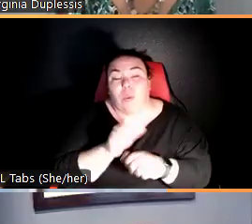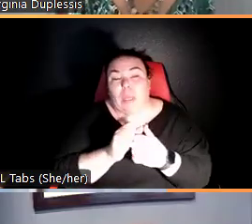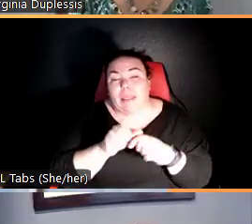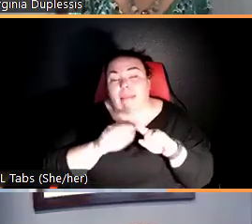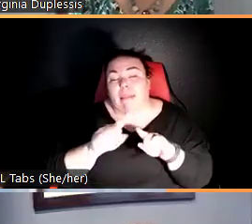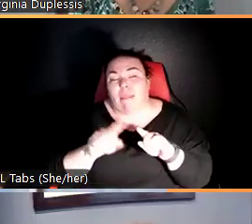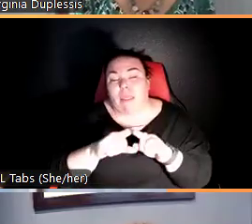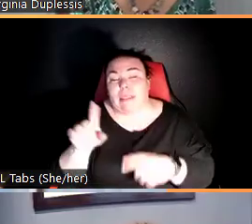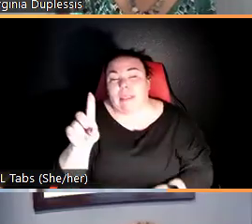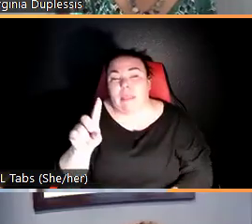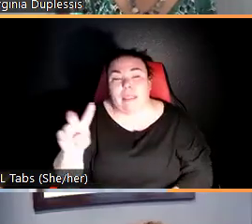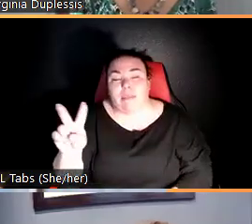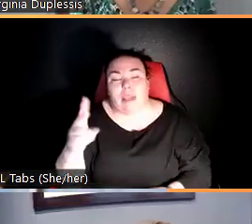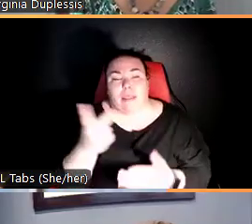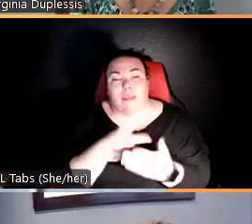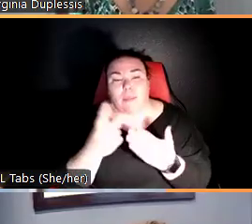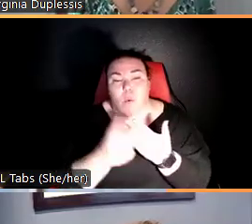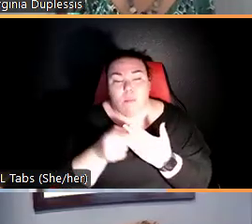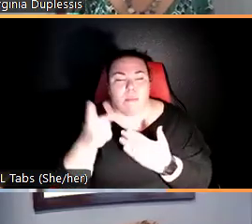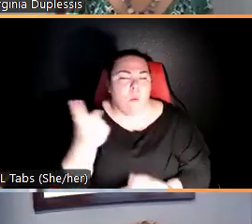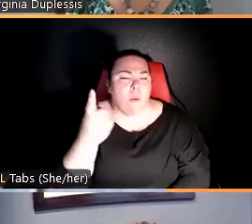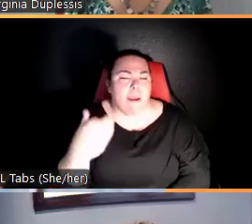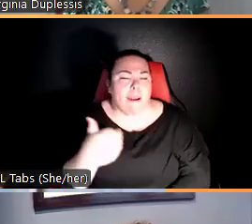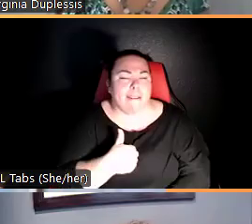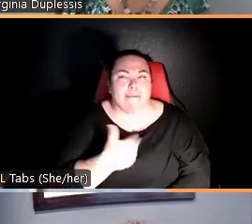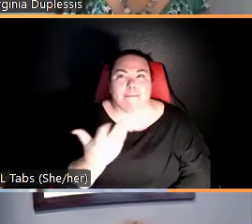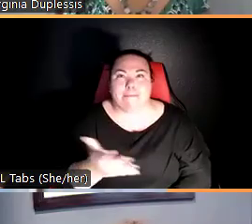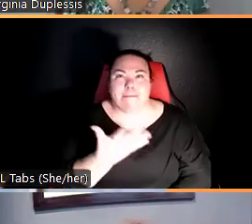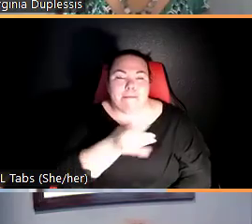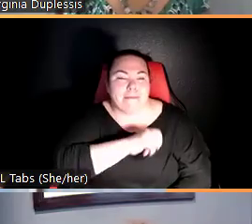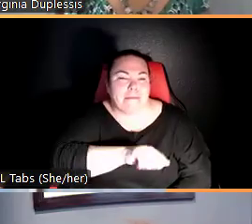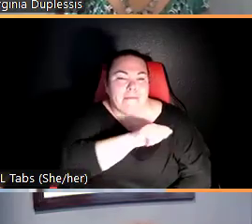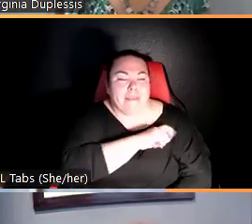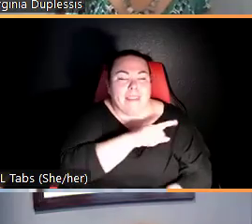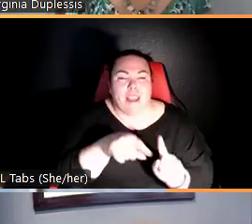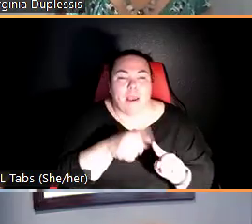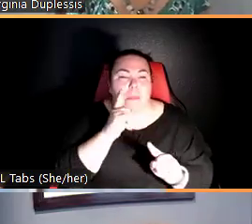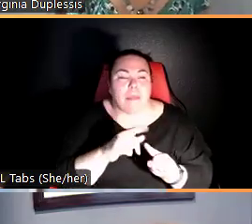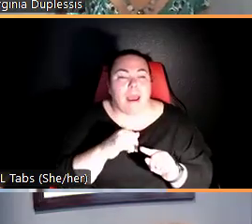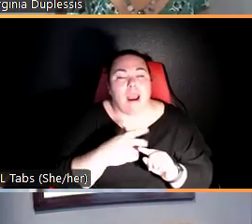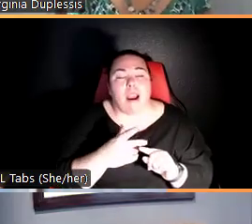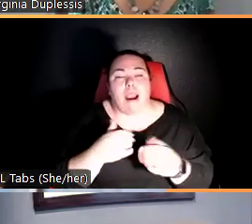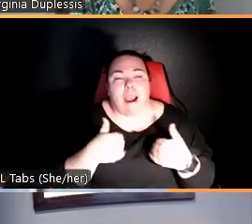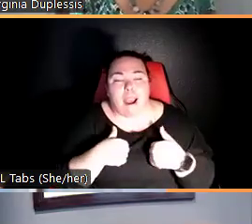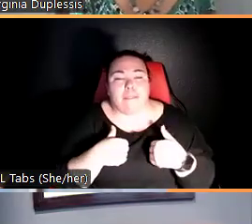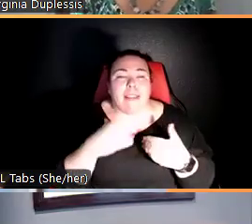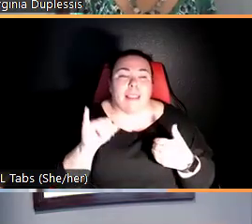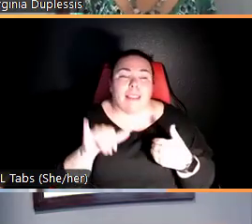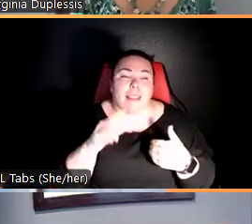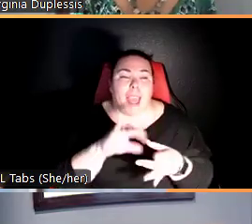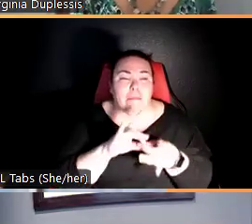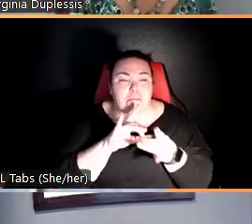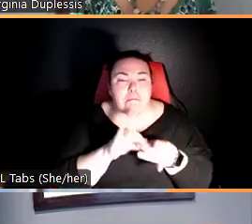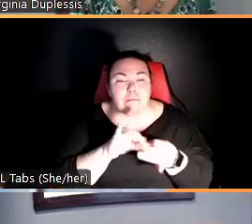and always brings with her this spirit of building partnerships between advocacy programs